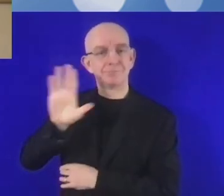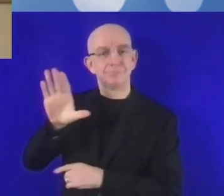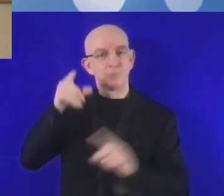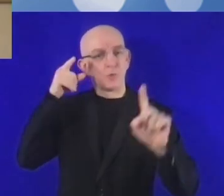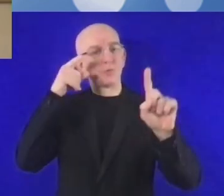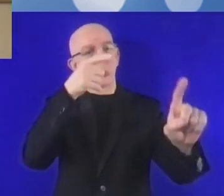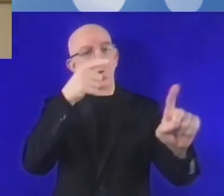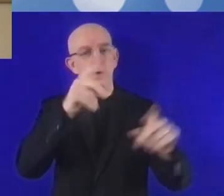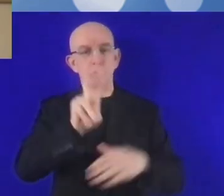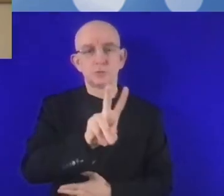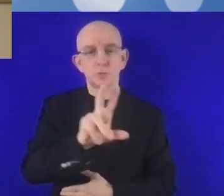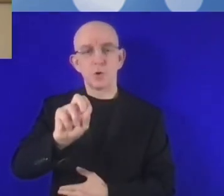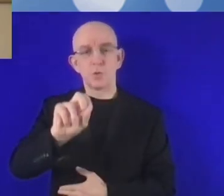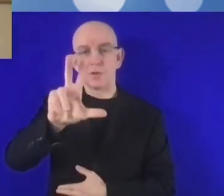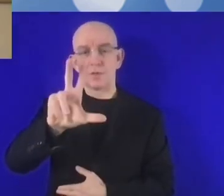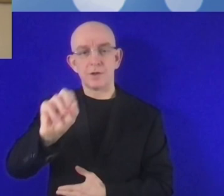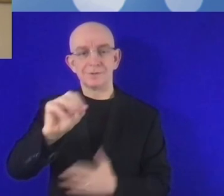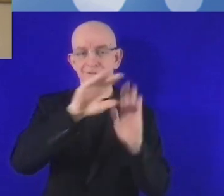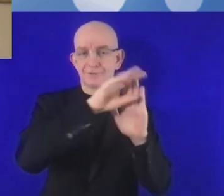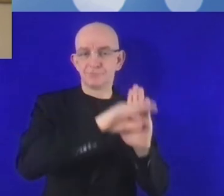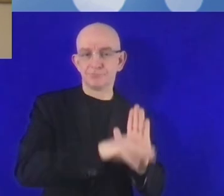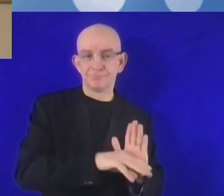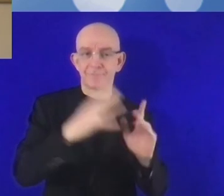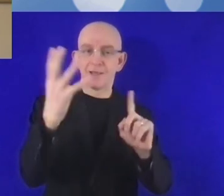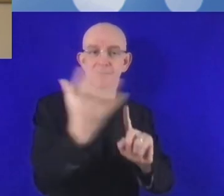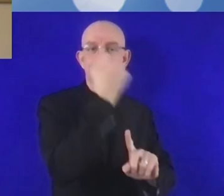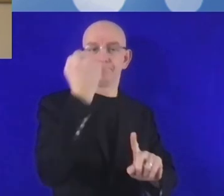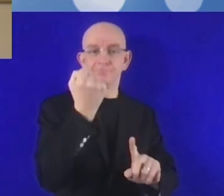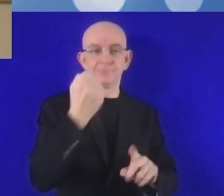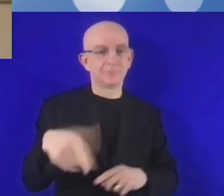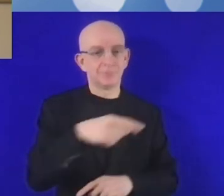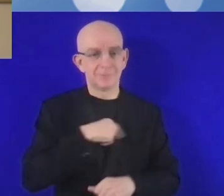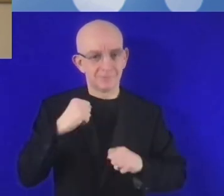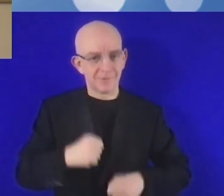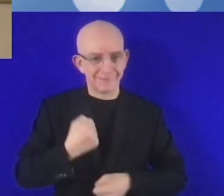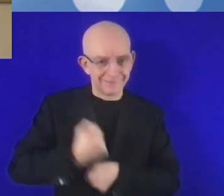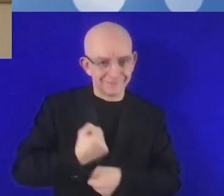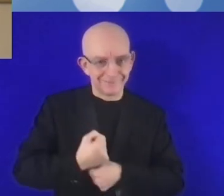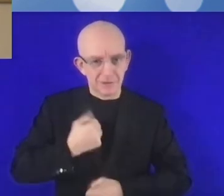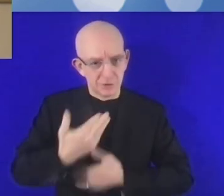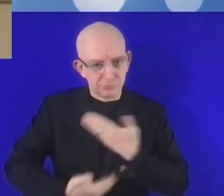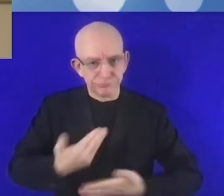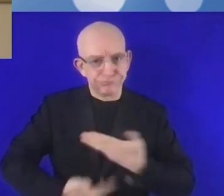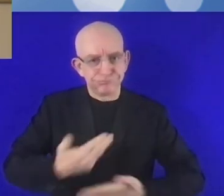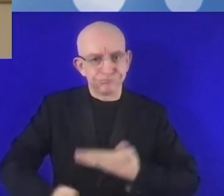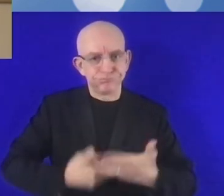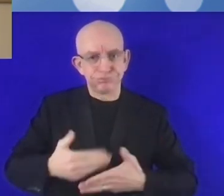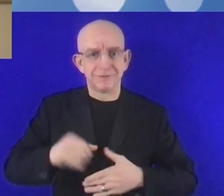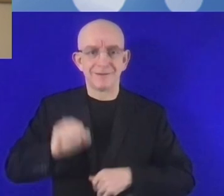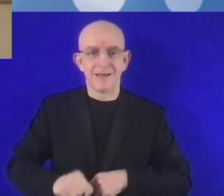kind of traditional modes, but also we'll need to think about working with satellite companies and